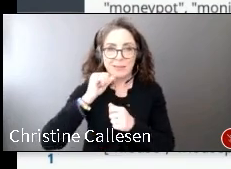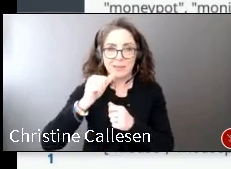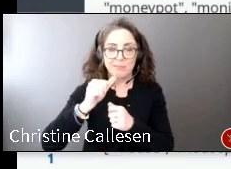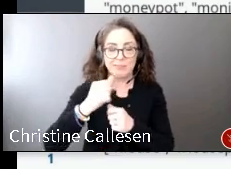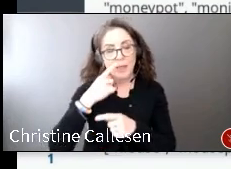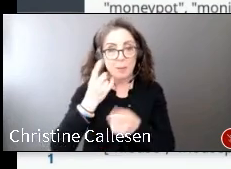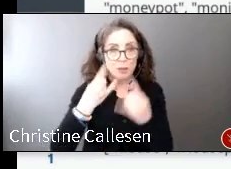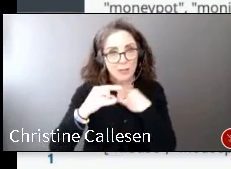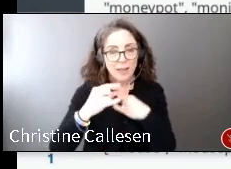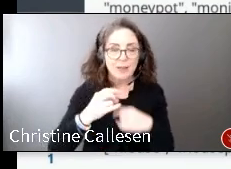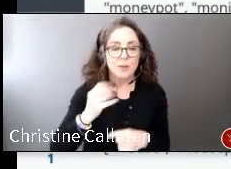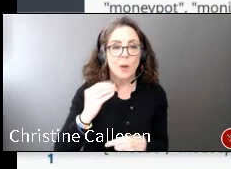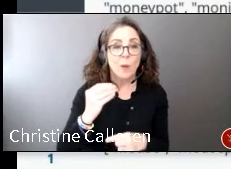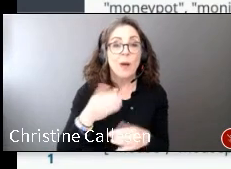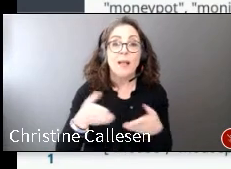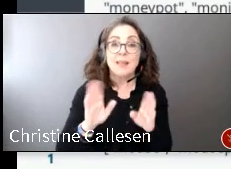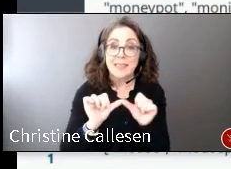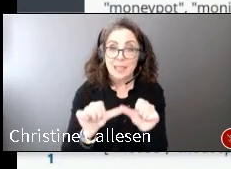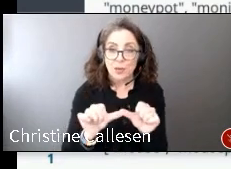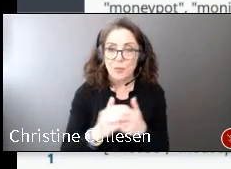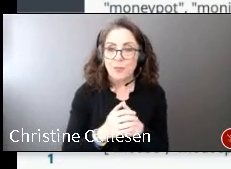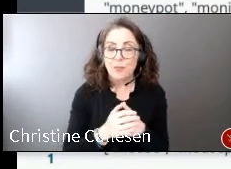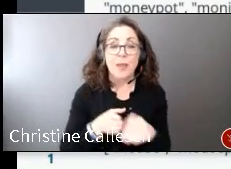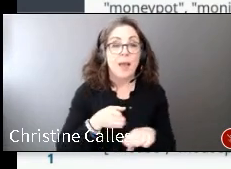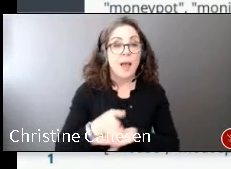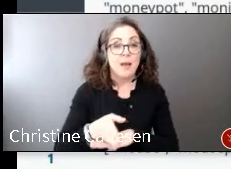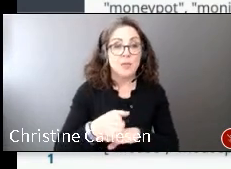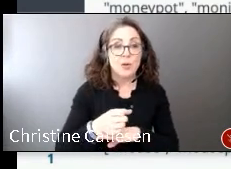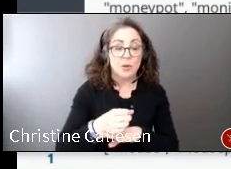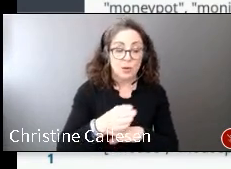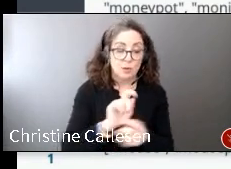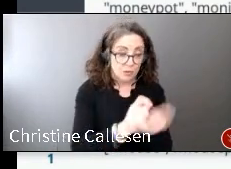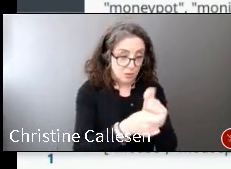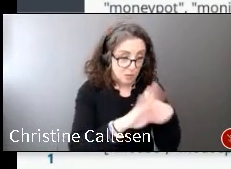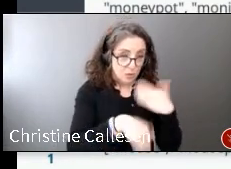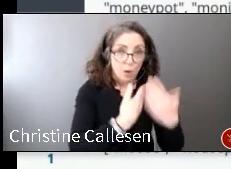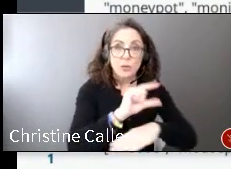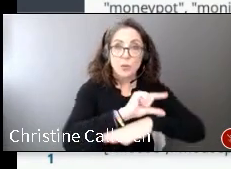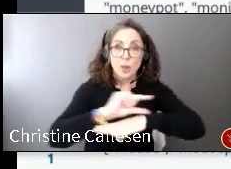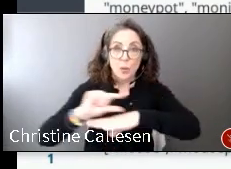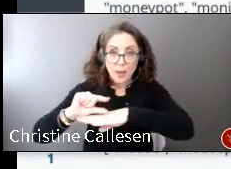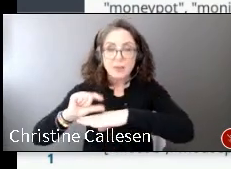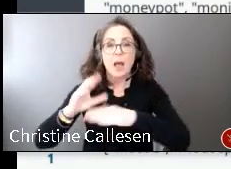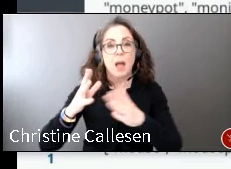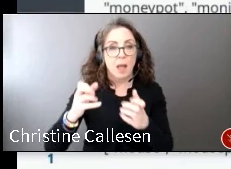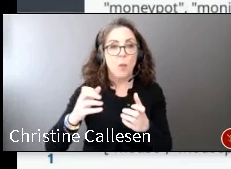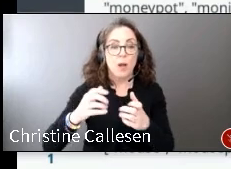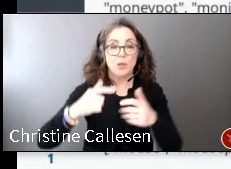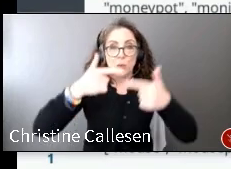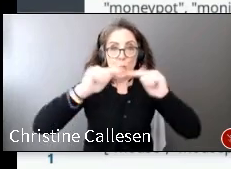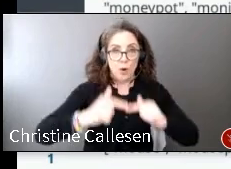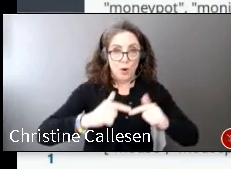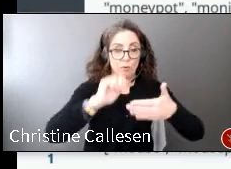let's continue. After I convert them all to lower cases, I want to order them. I want to